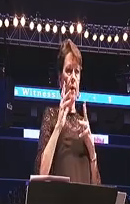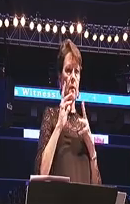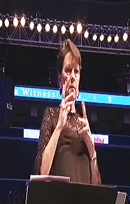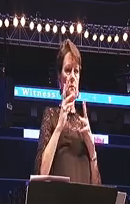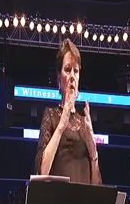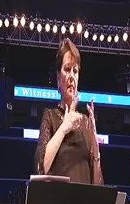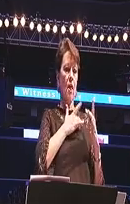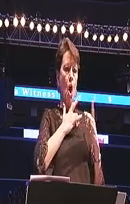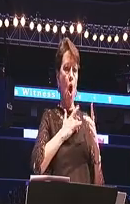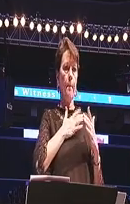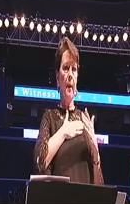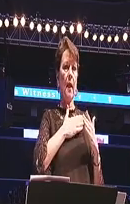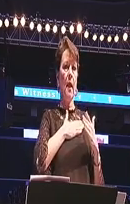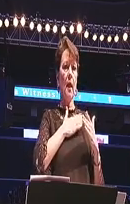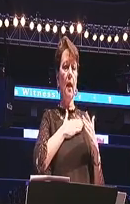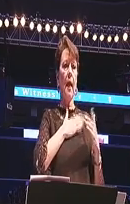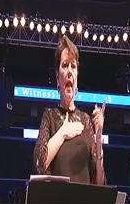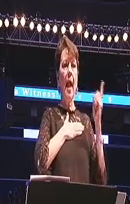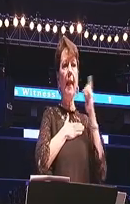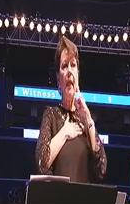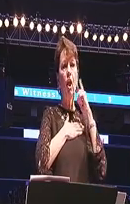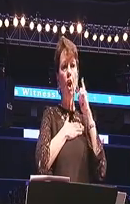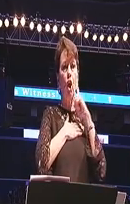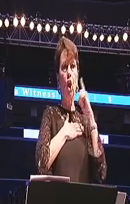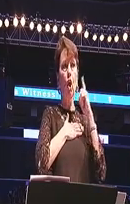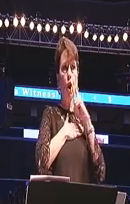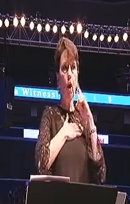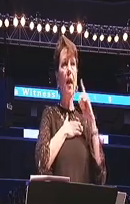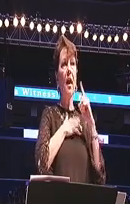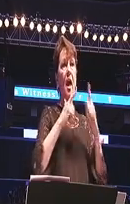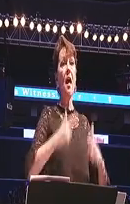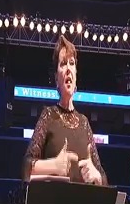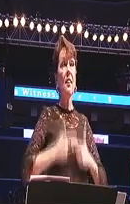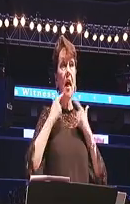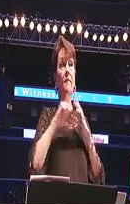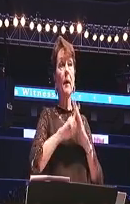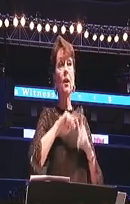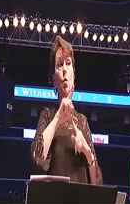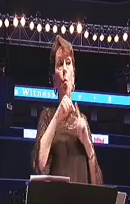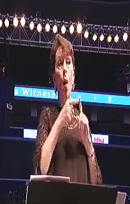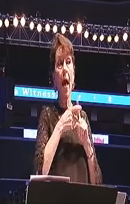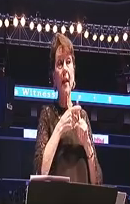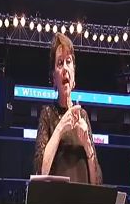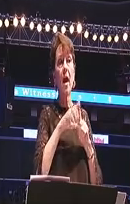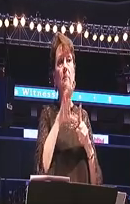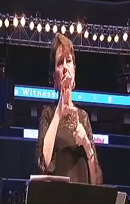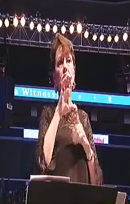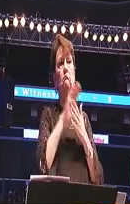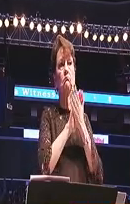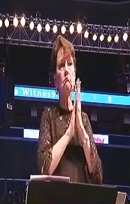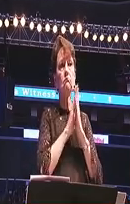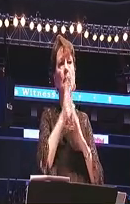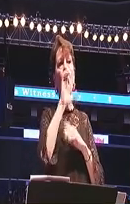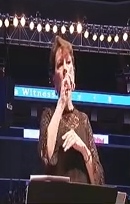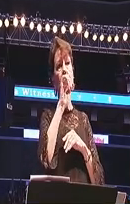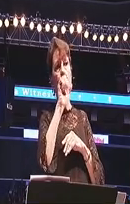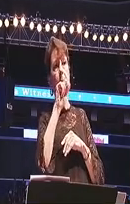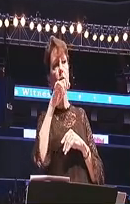I think the science is settled. Life begins when? At conception. Life begins when?